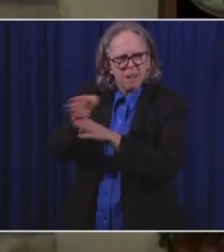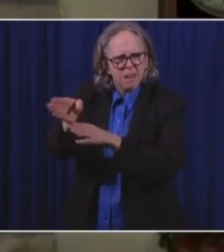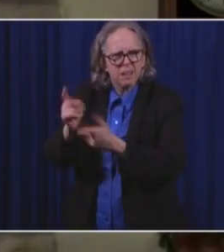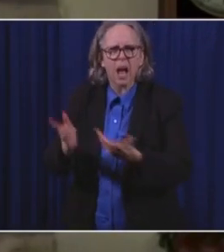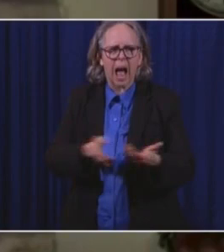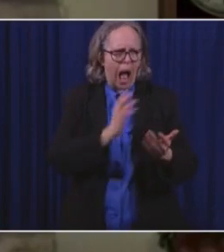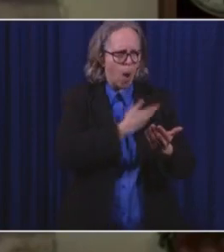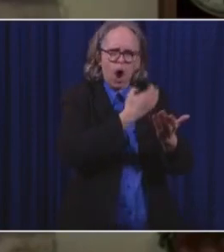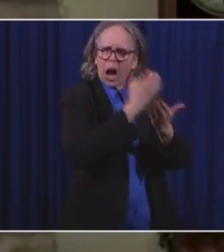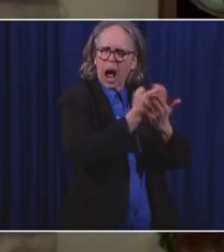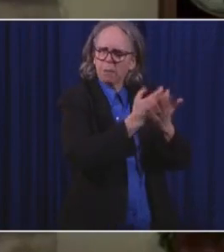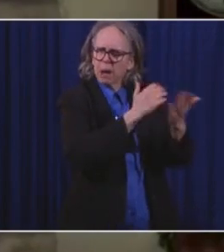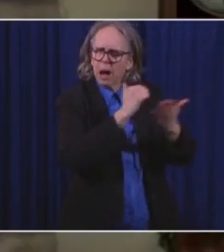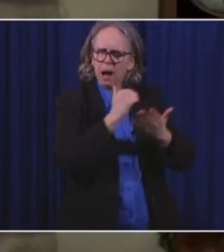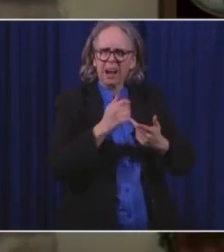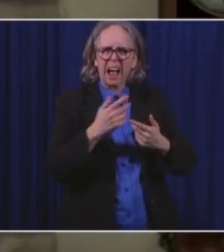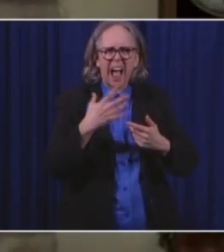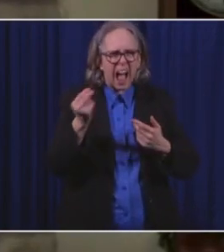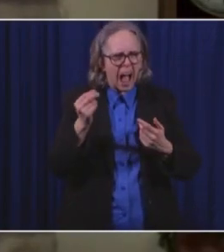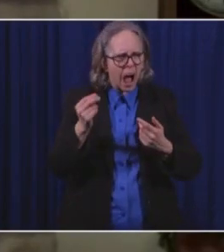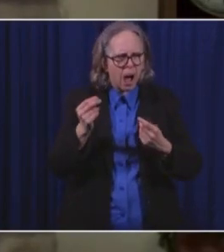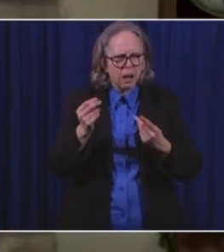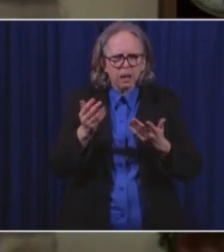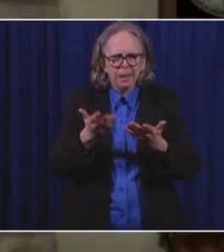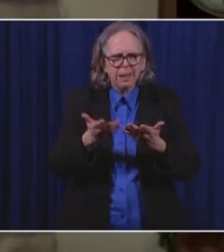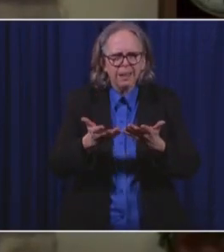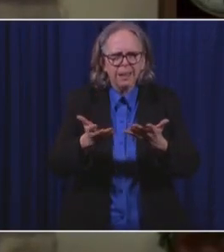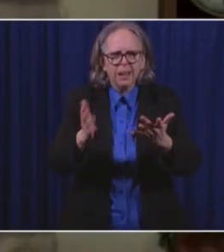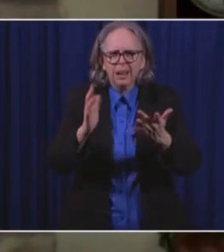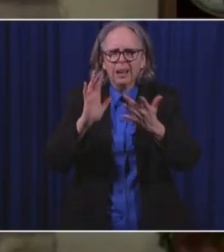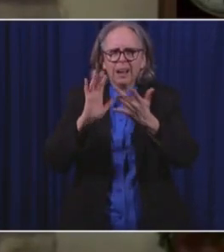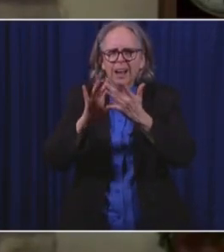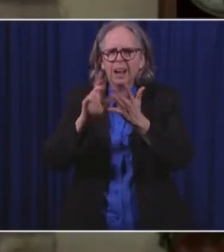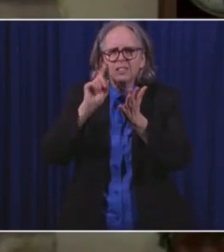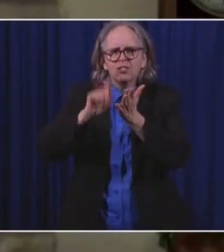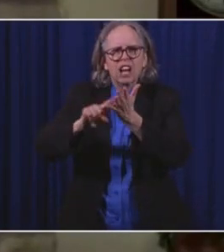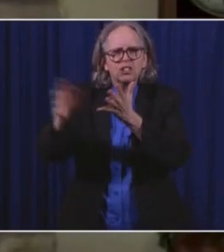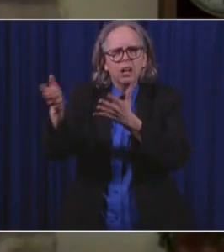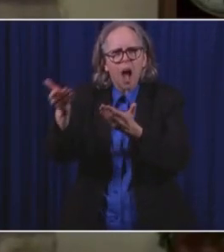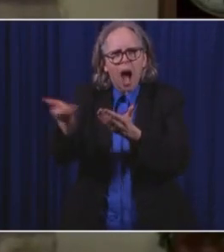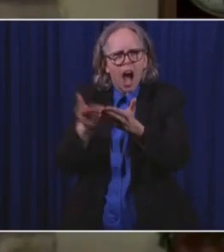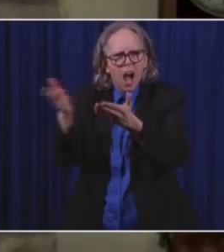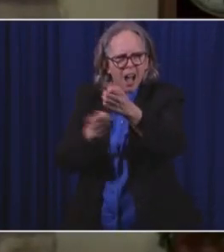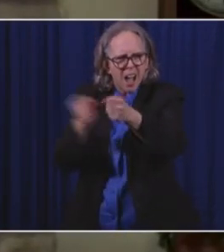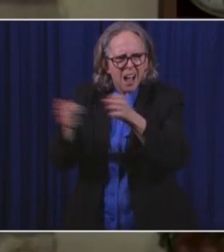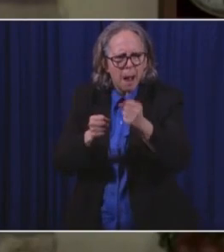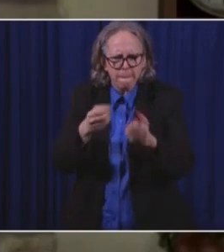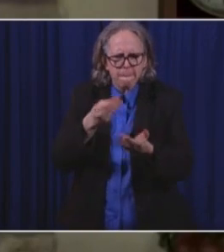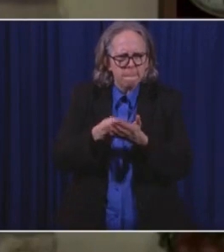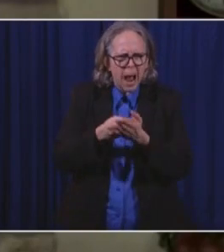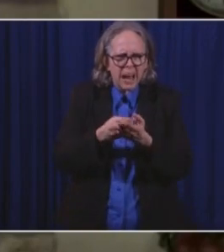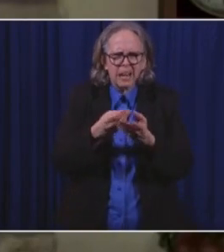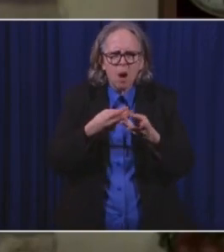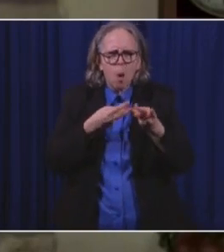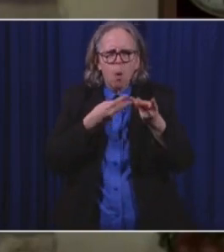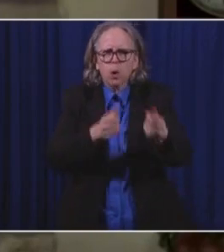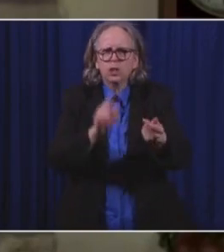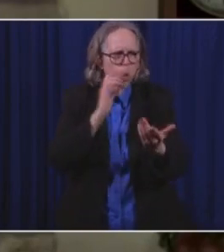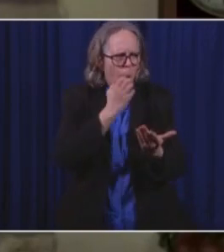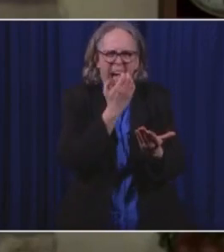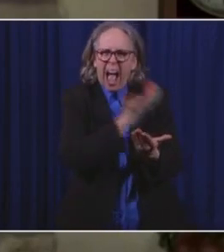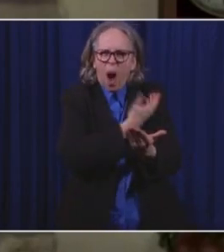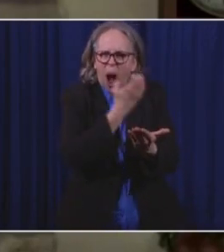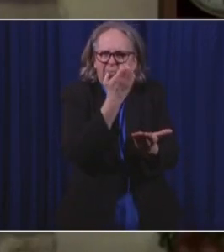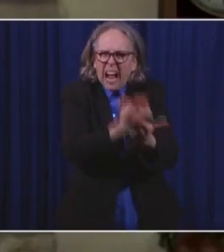trace and be able to test, but it's done a lot of good in getting money directly into the economy, keeping people who are